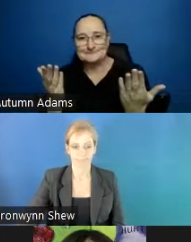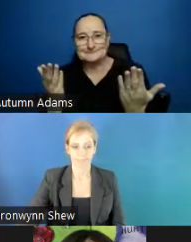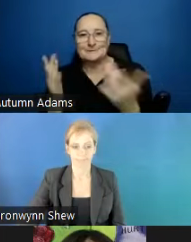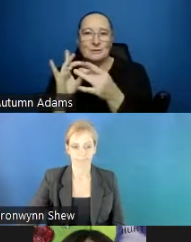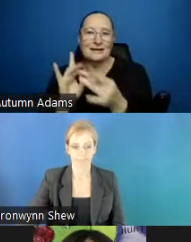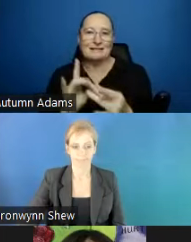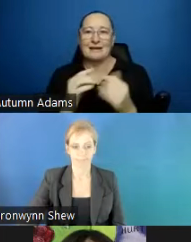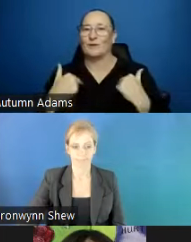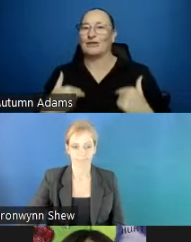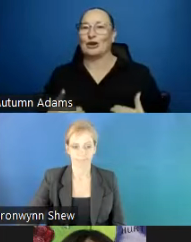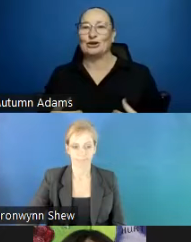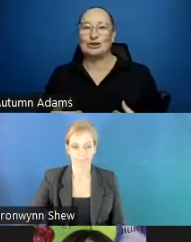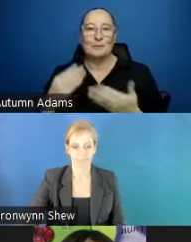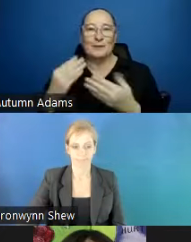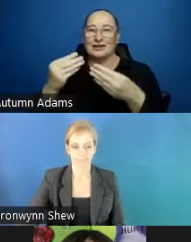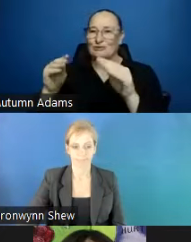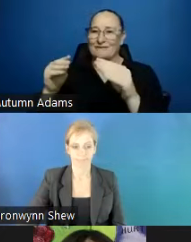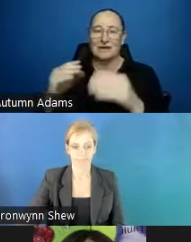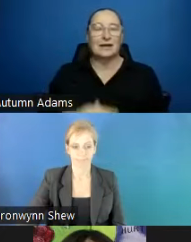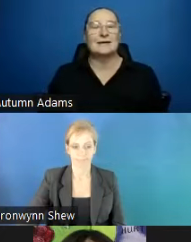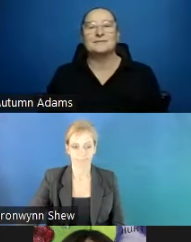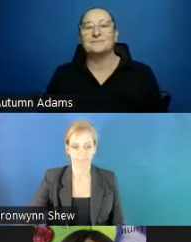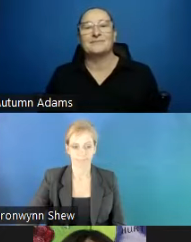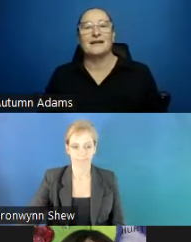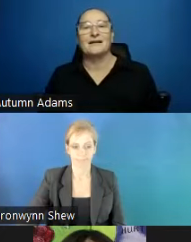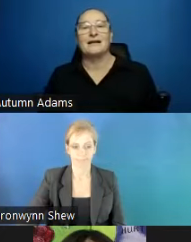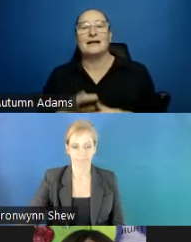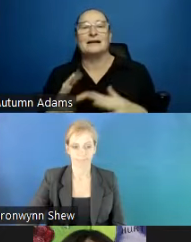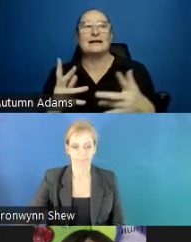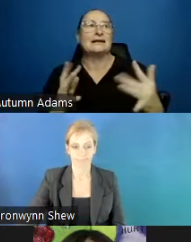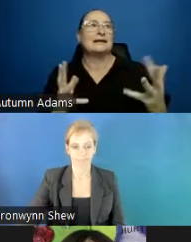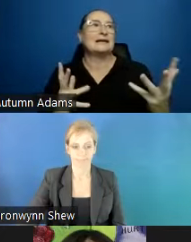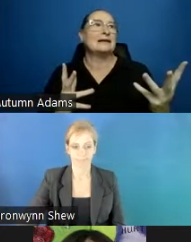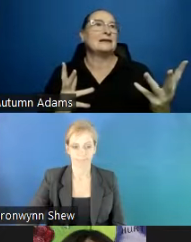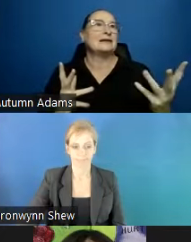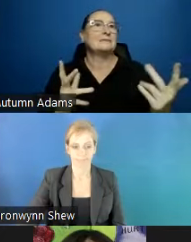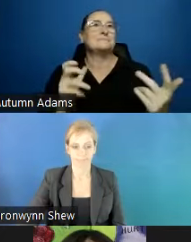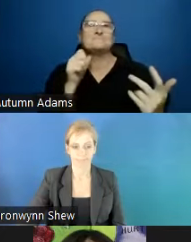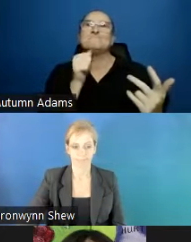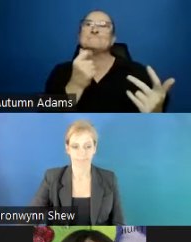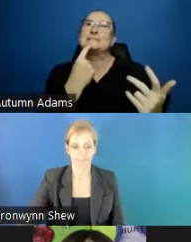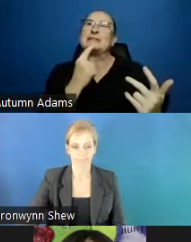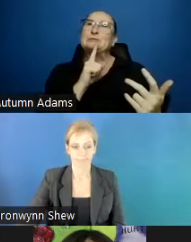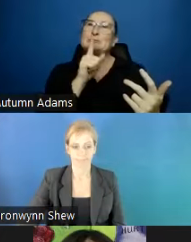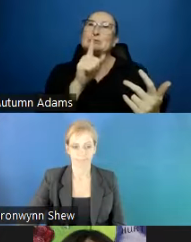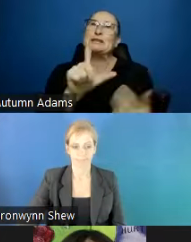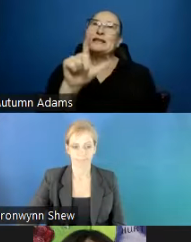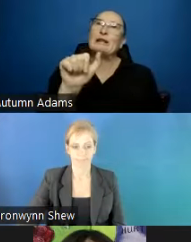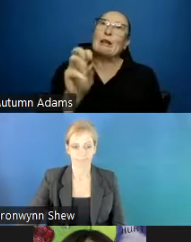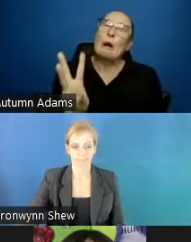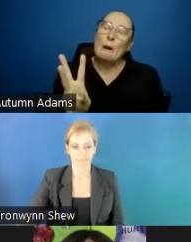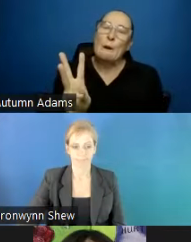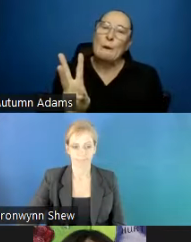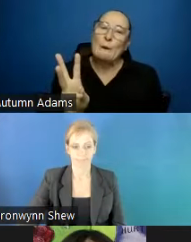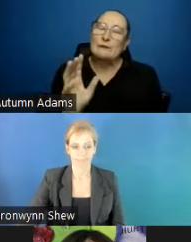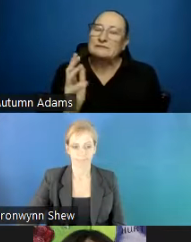I don't know, oftentimes, like if they are coming from a foreign country and they don't recognize that they're deaf or that